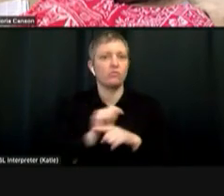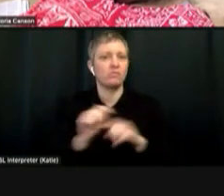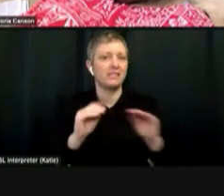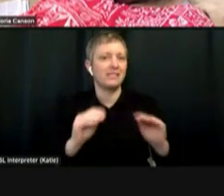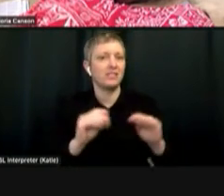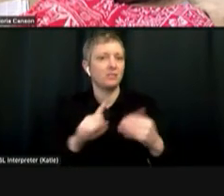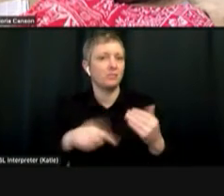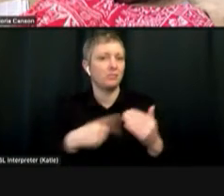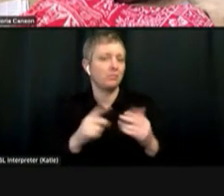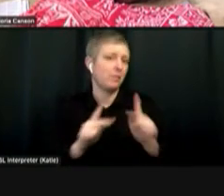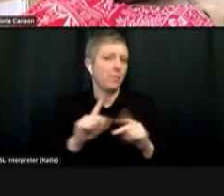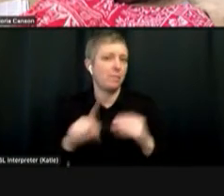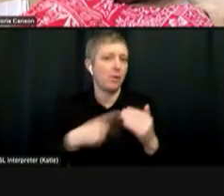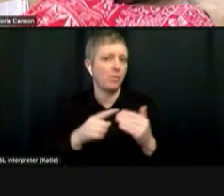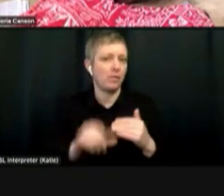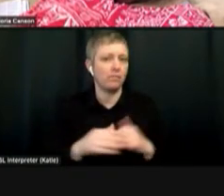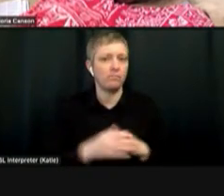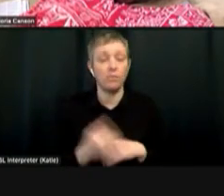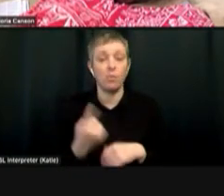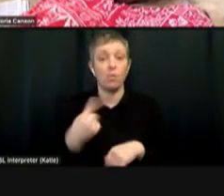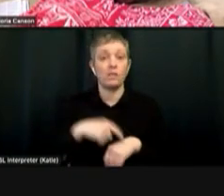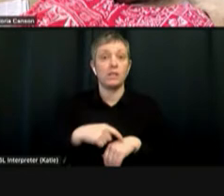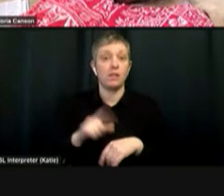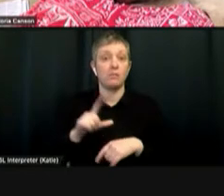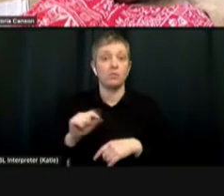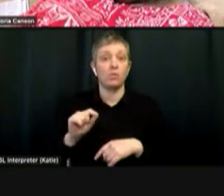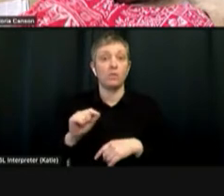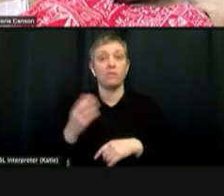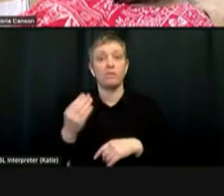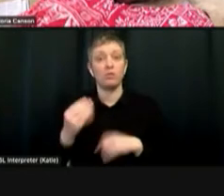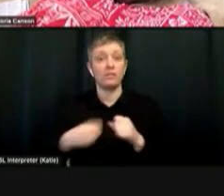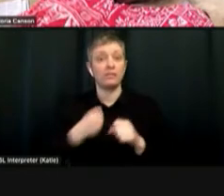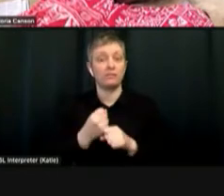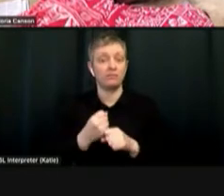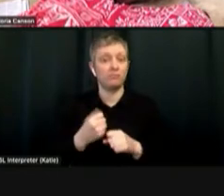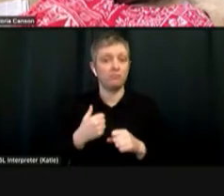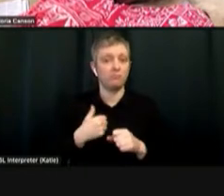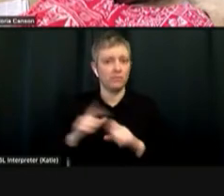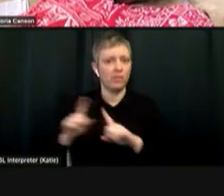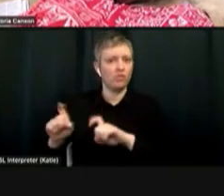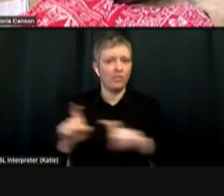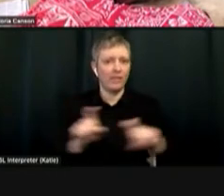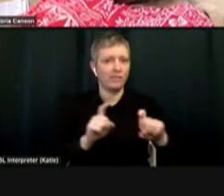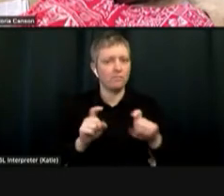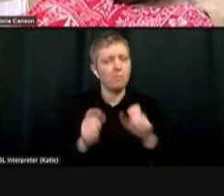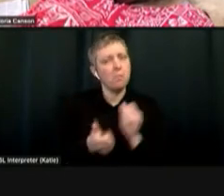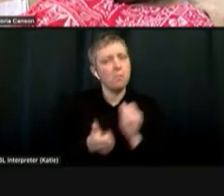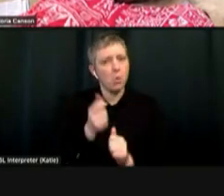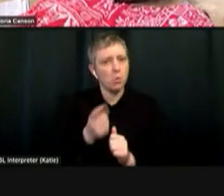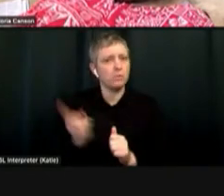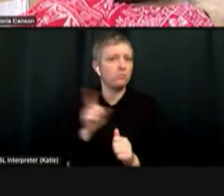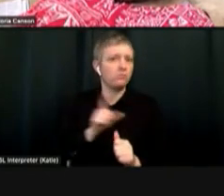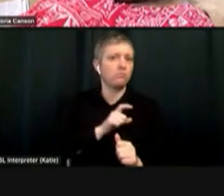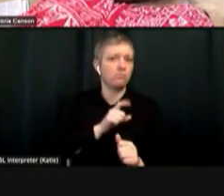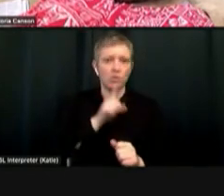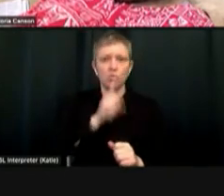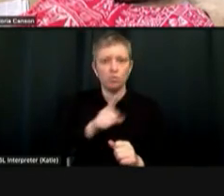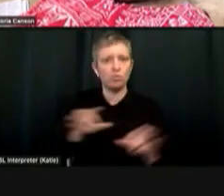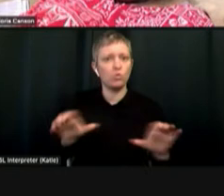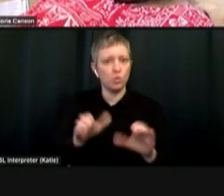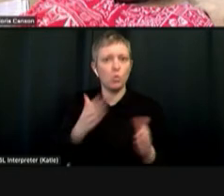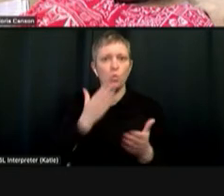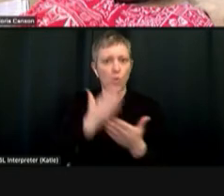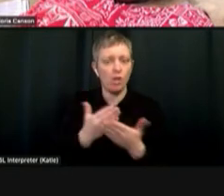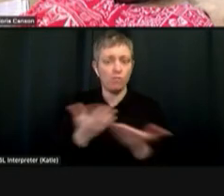this in Portland in 2014, and it was true. Most officers do quite well. You know, 75% of them get decent